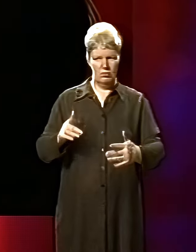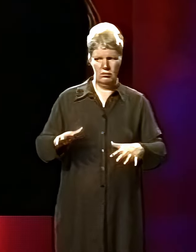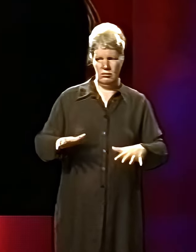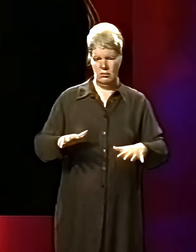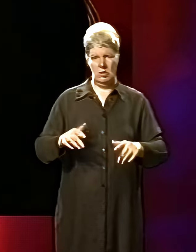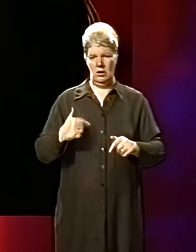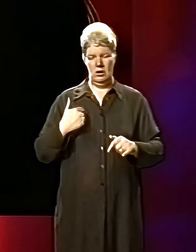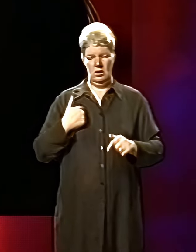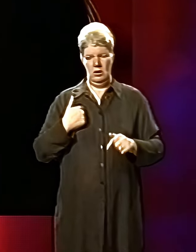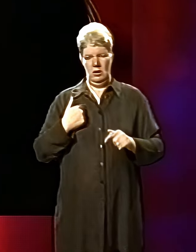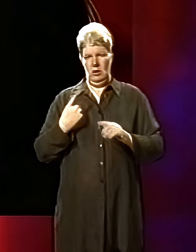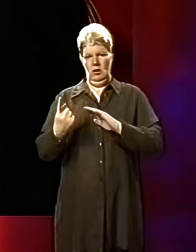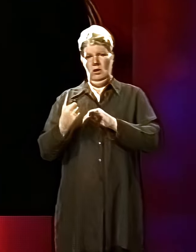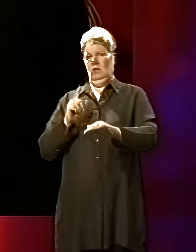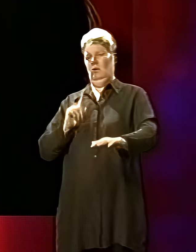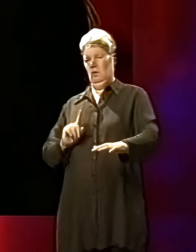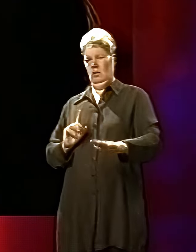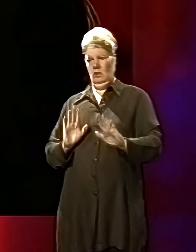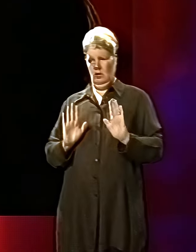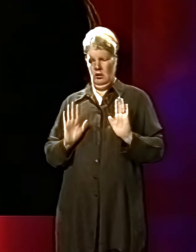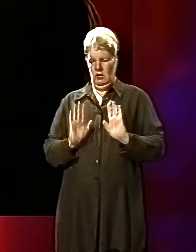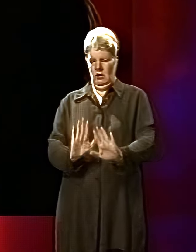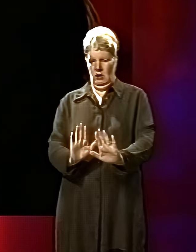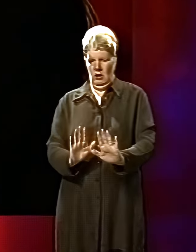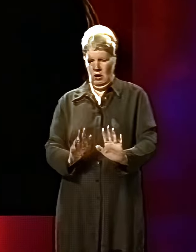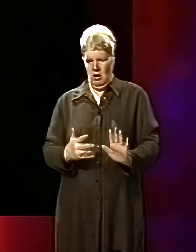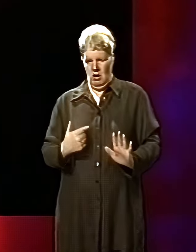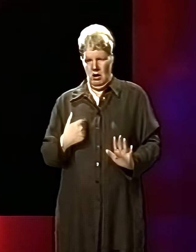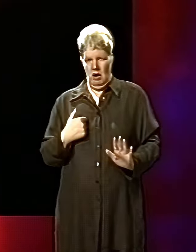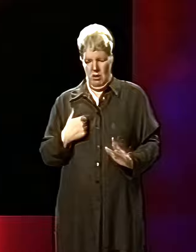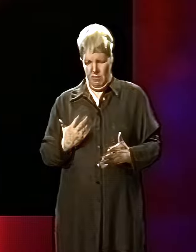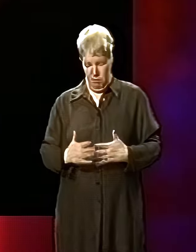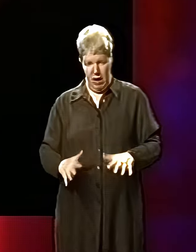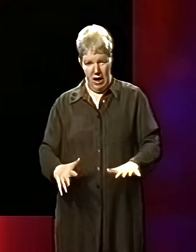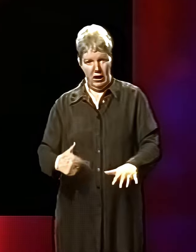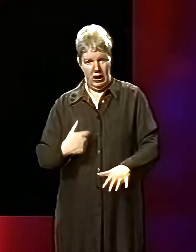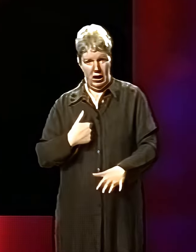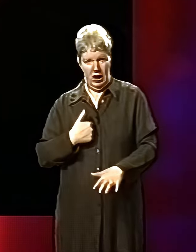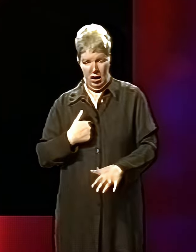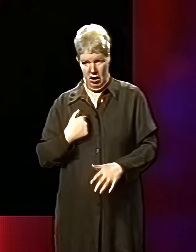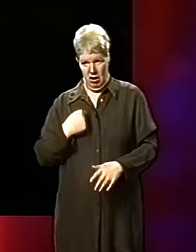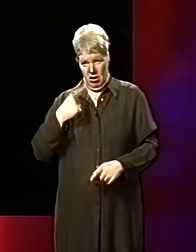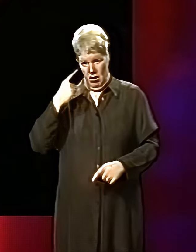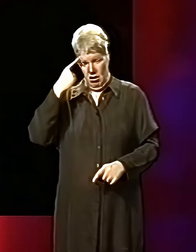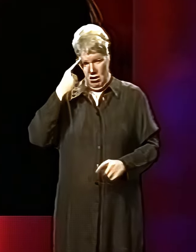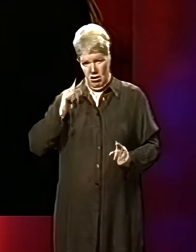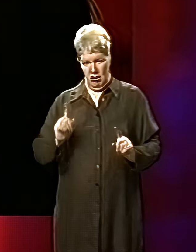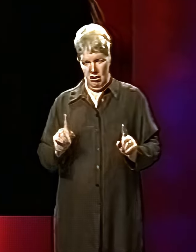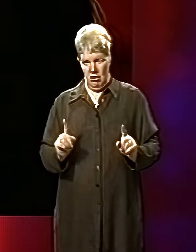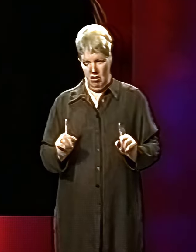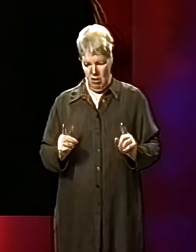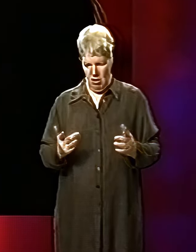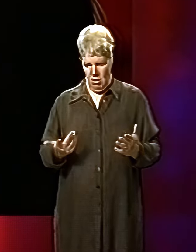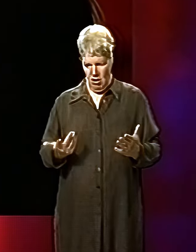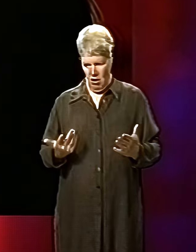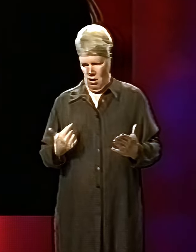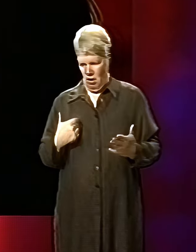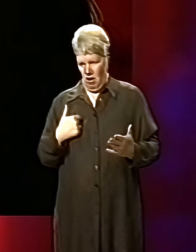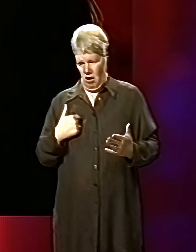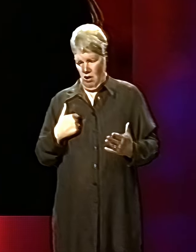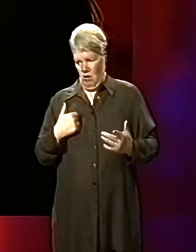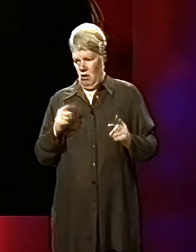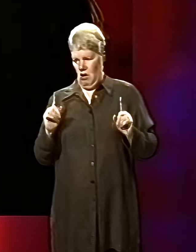So I came back inside, and at that point I was really panicking. At first I was like, I can't move, and by that time the